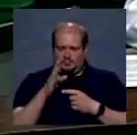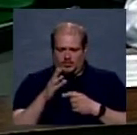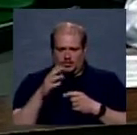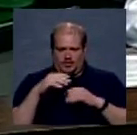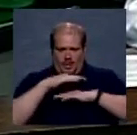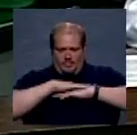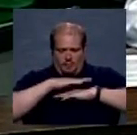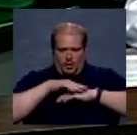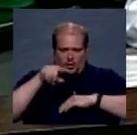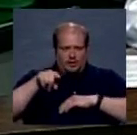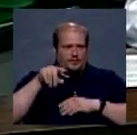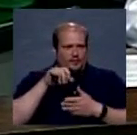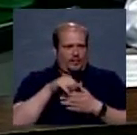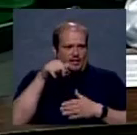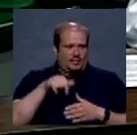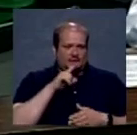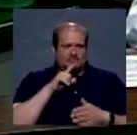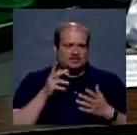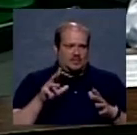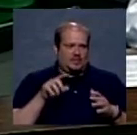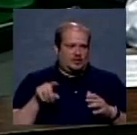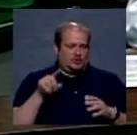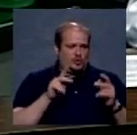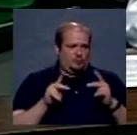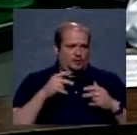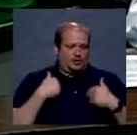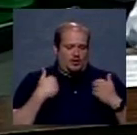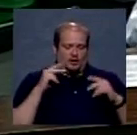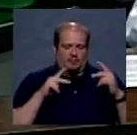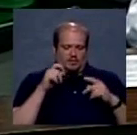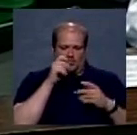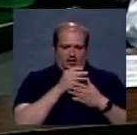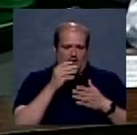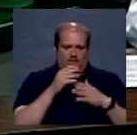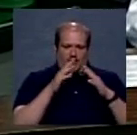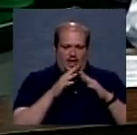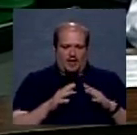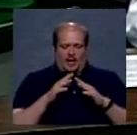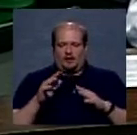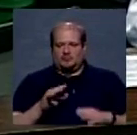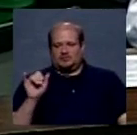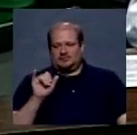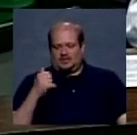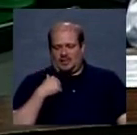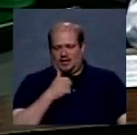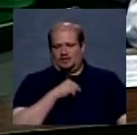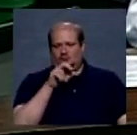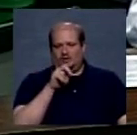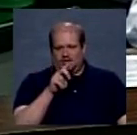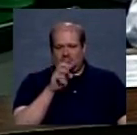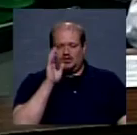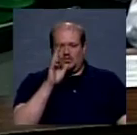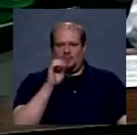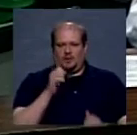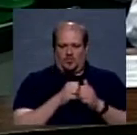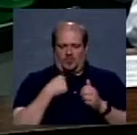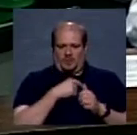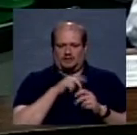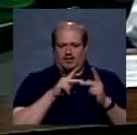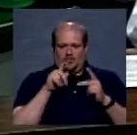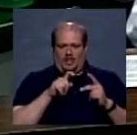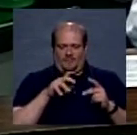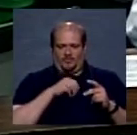podium that this is it. Young people are not buying houses like we did. And it's going to be with us. So people are just going to have to accept